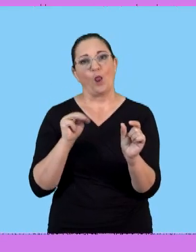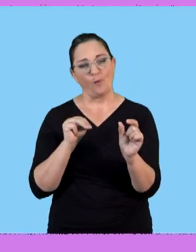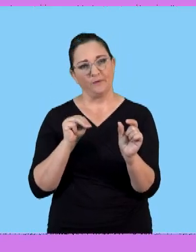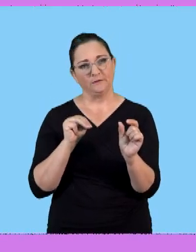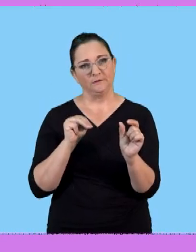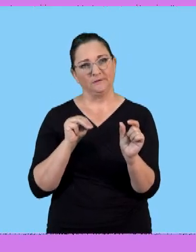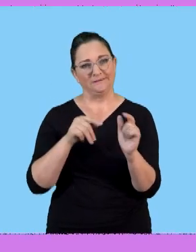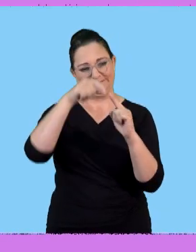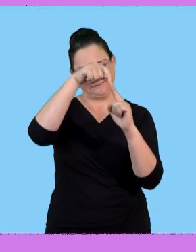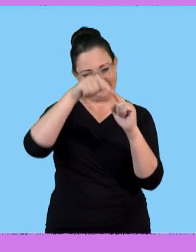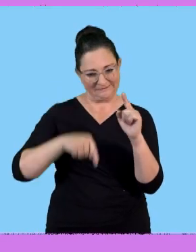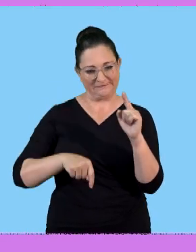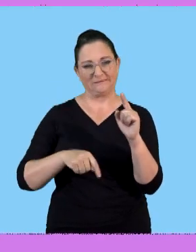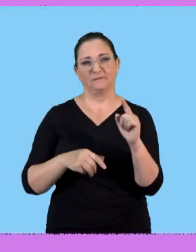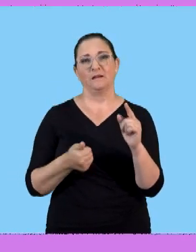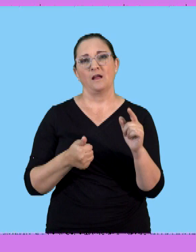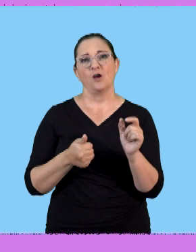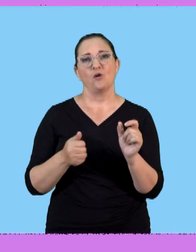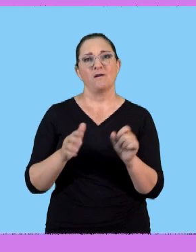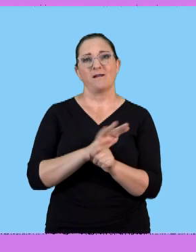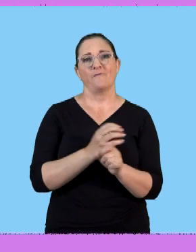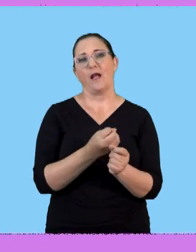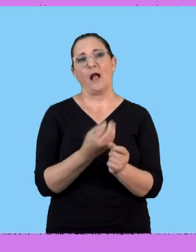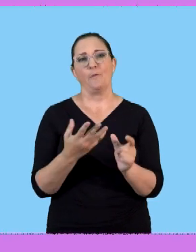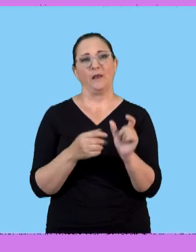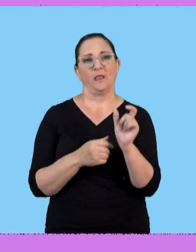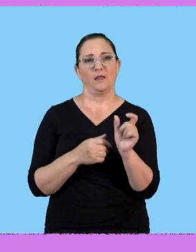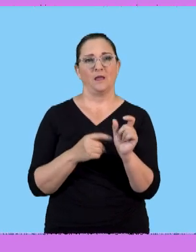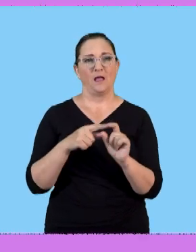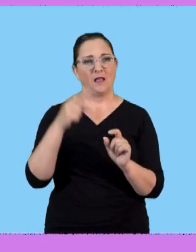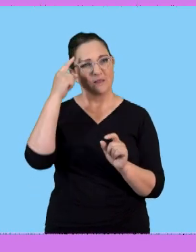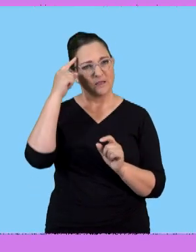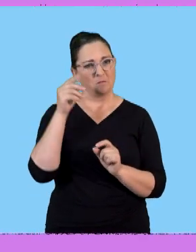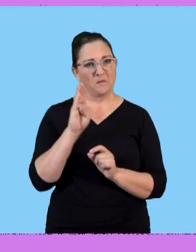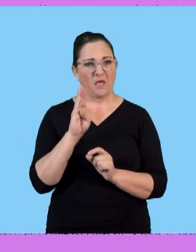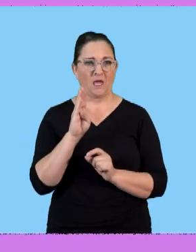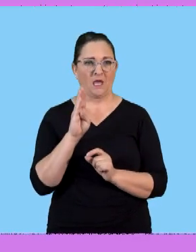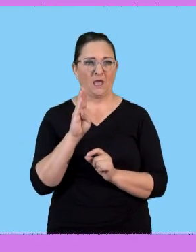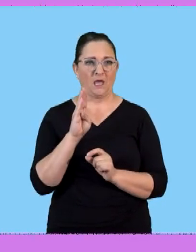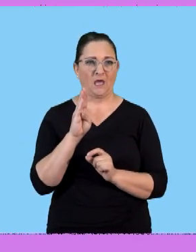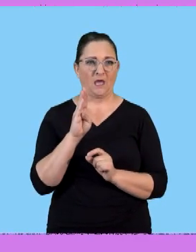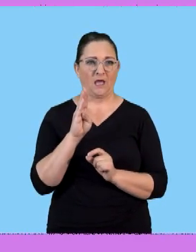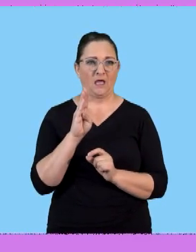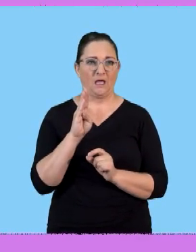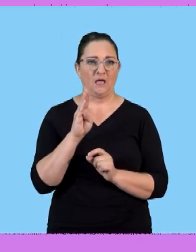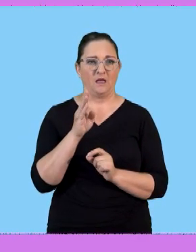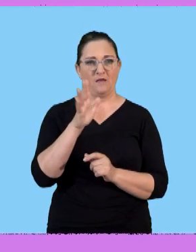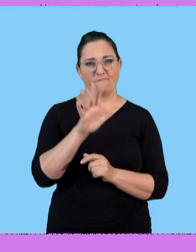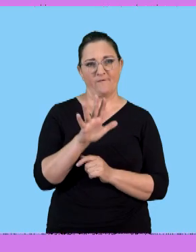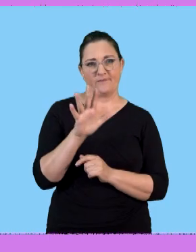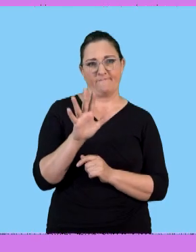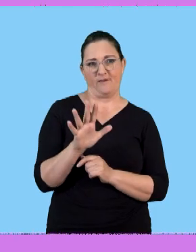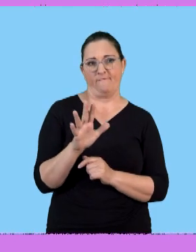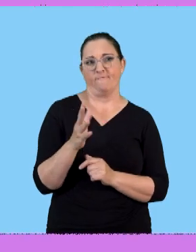that decline basically covers, right? So if I look, B will be roughly here. So if that's 55,